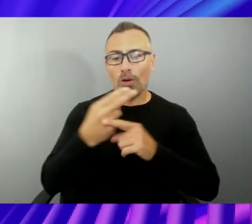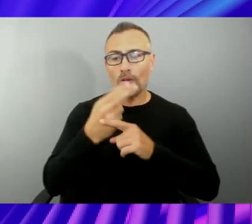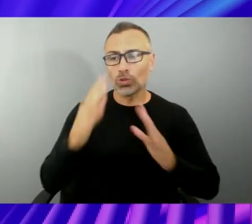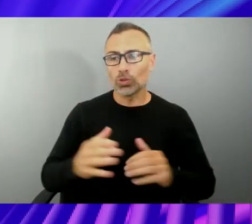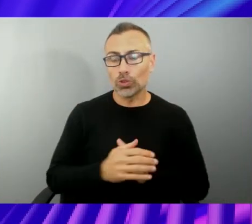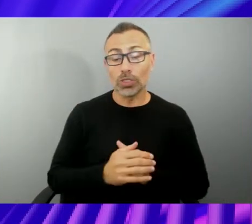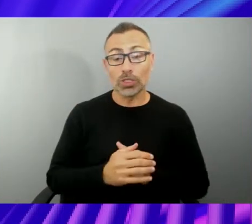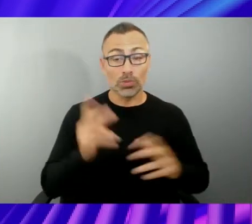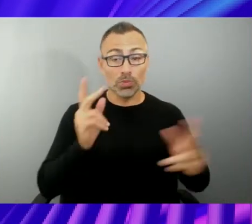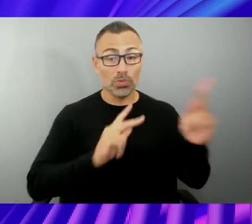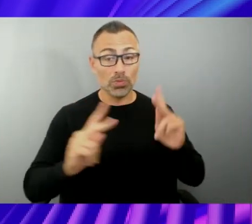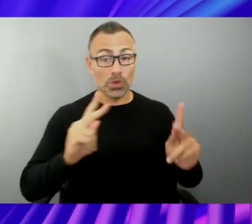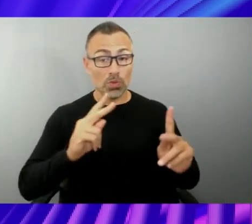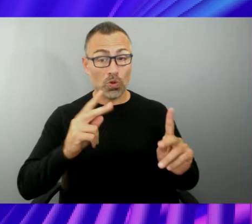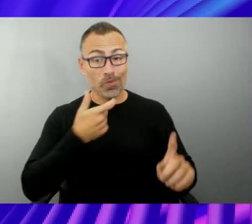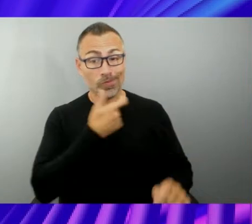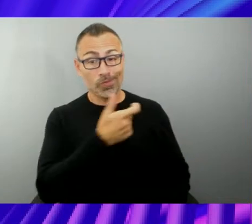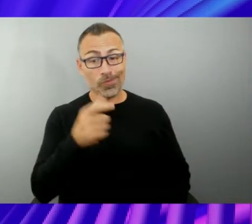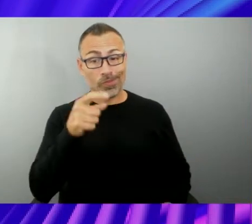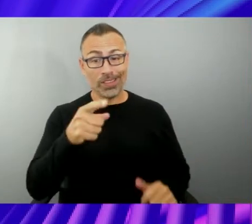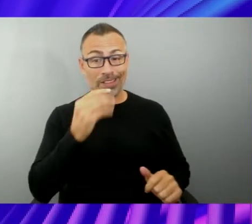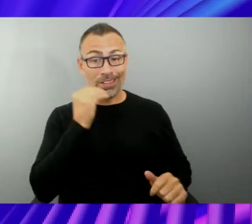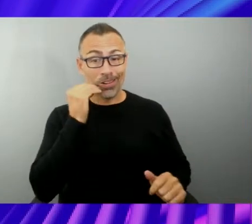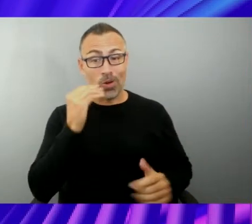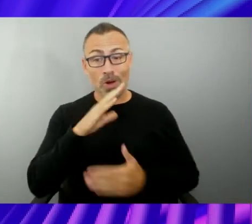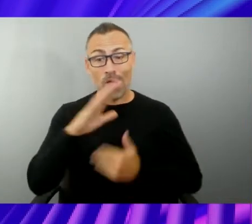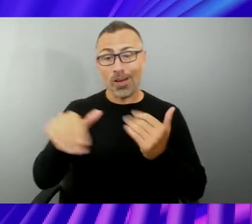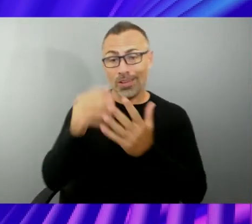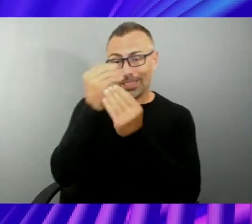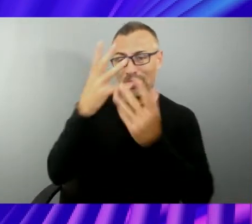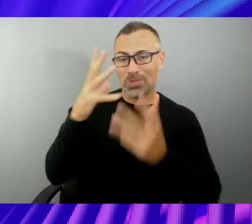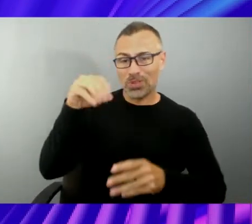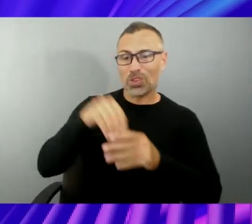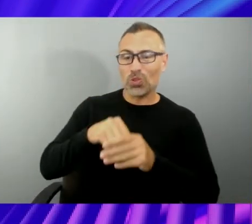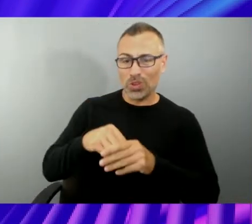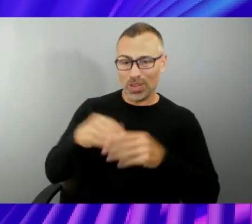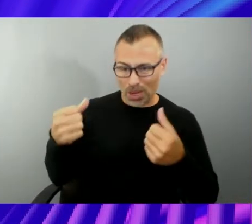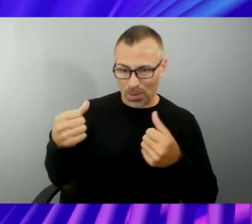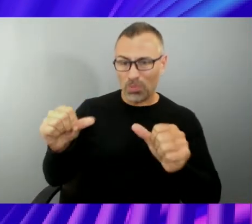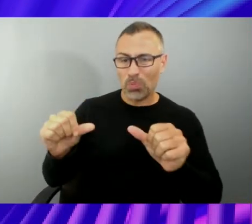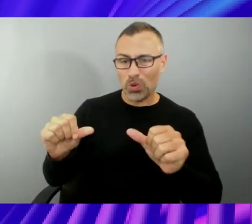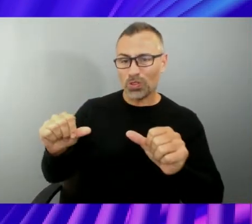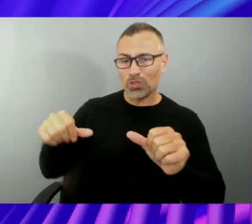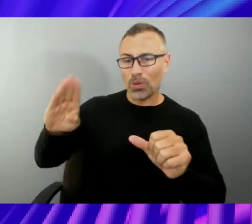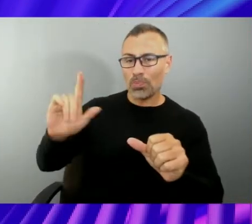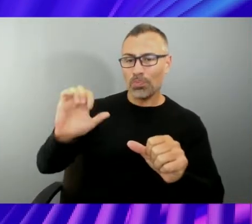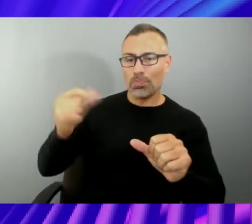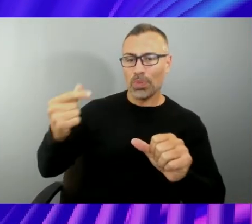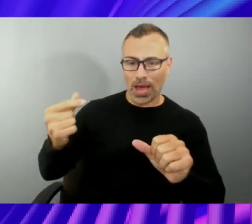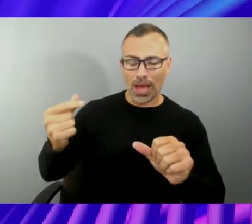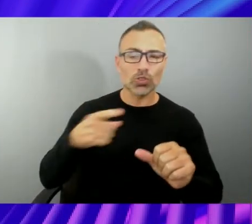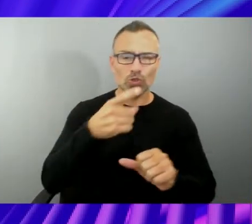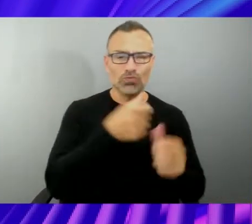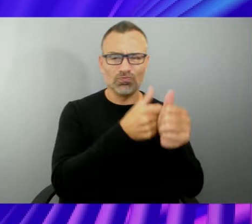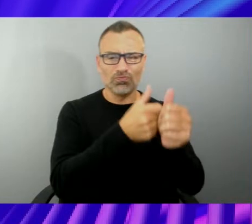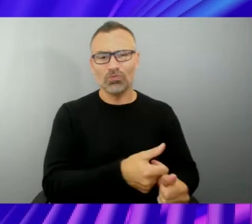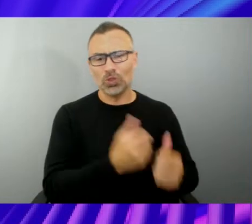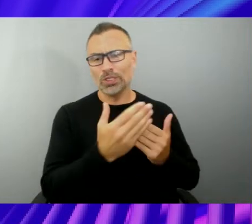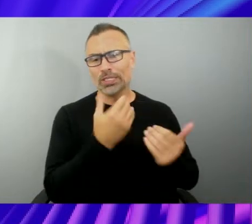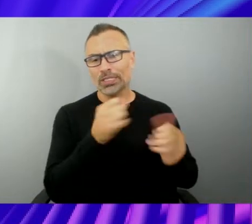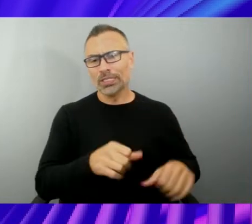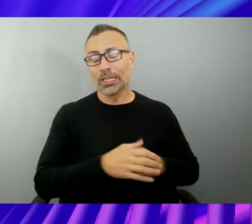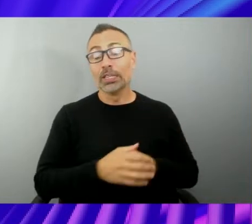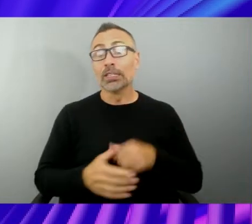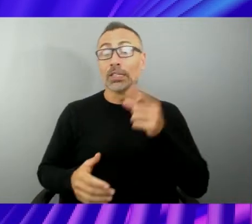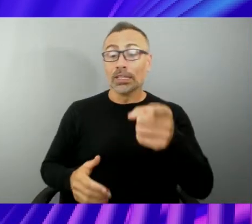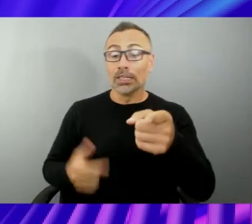home, this all this information was in a blog post. In so a it's blog really post, easy yeah. To yeah, access. Easy to follow a step-by-step procedure. Here I'm creating a